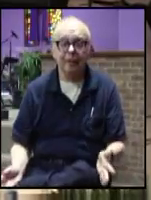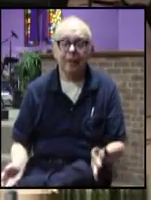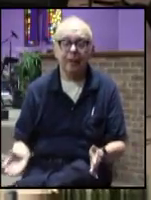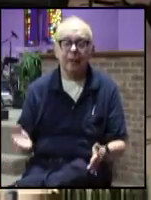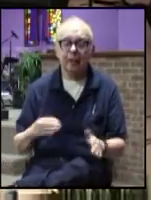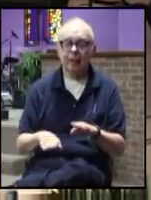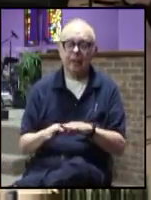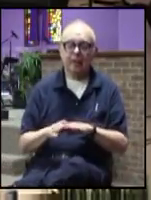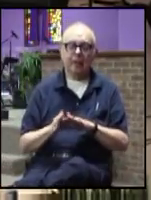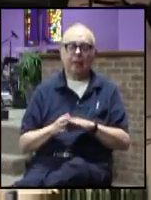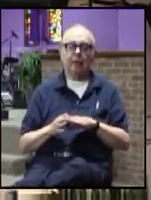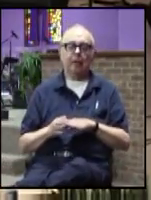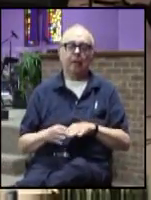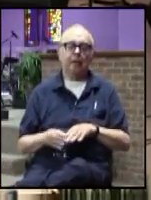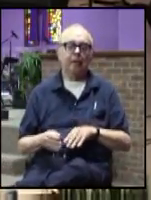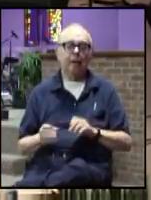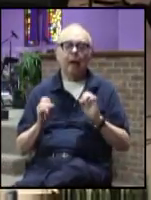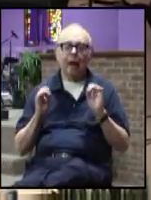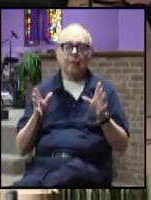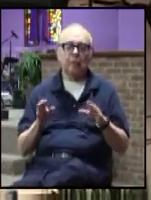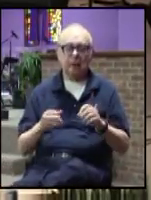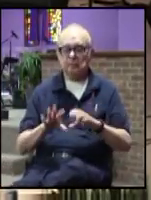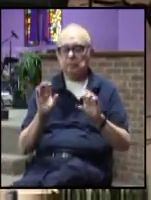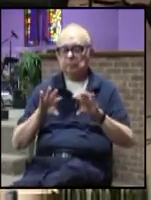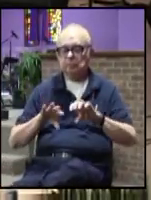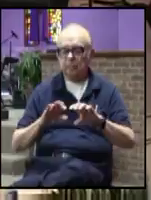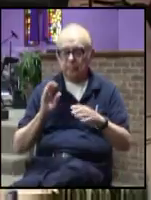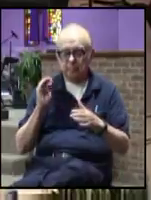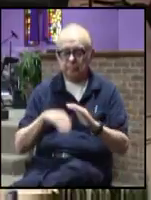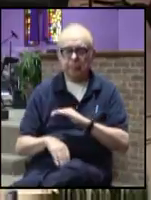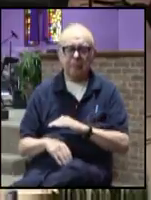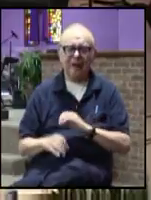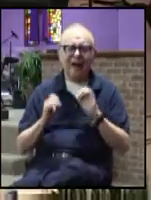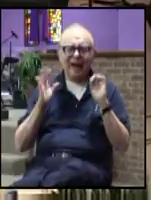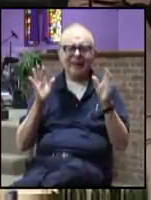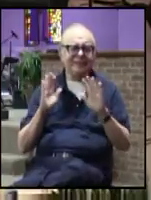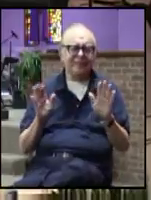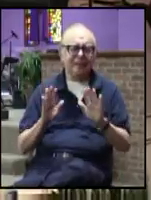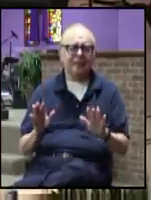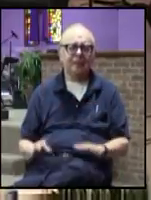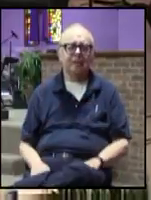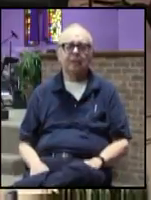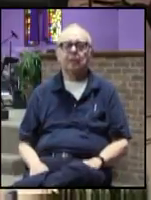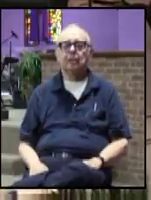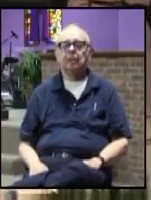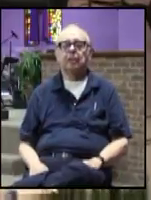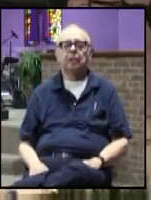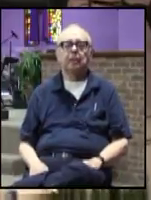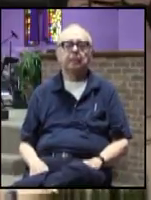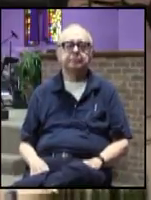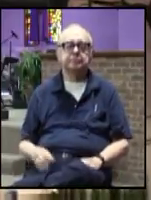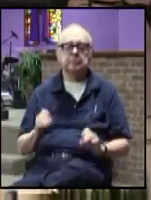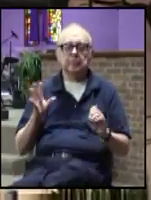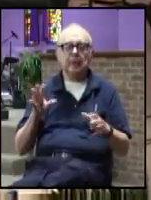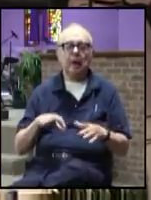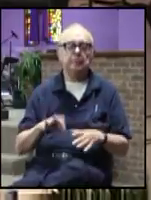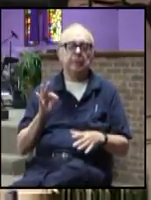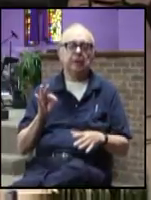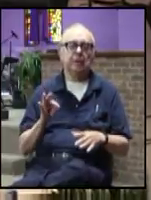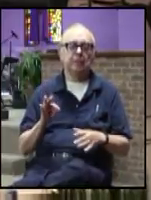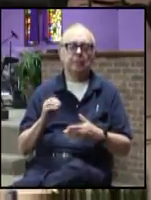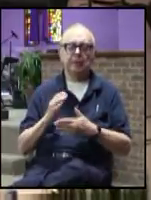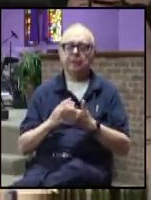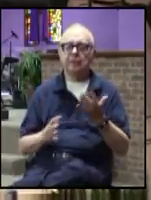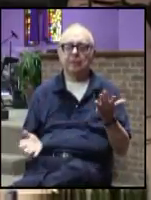in with these balloons because I do not like busting balloons. I hate the sound. And then I hate picking up the residue that whatever's